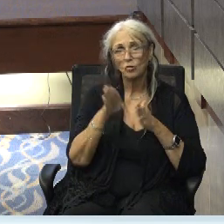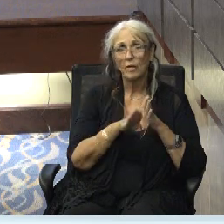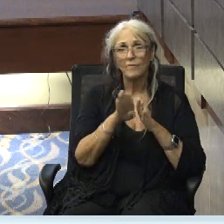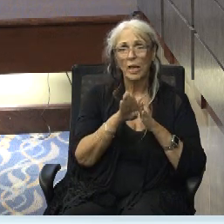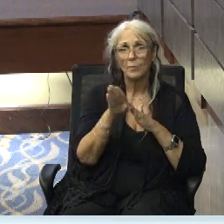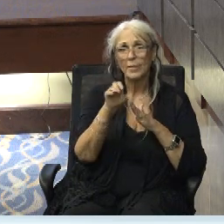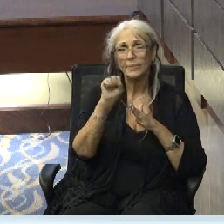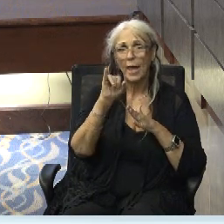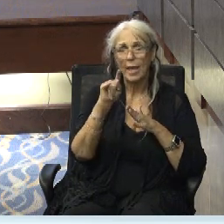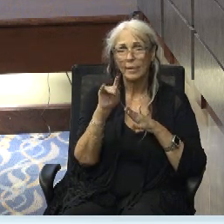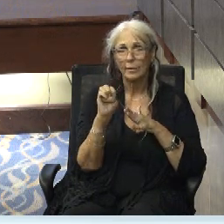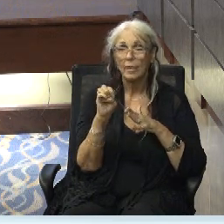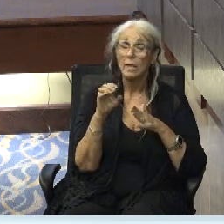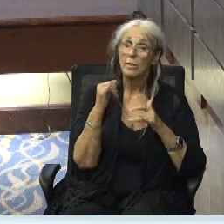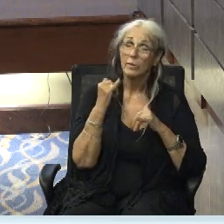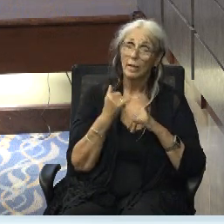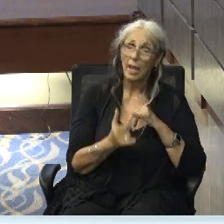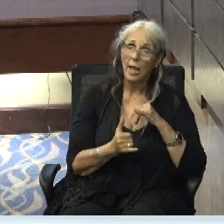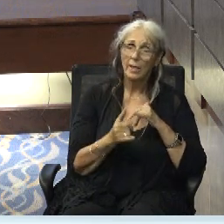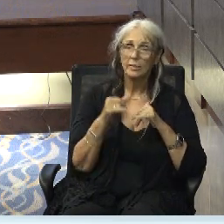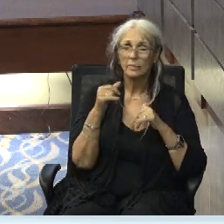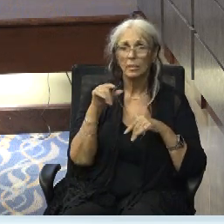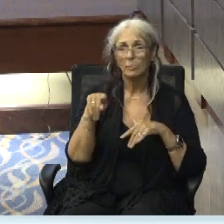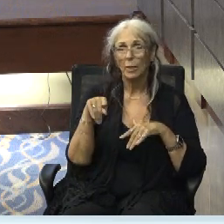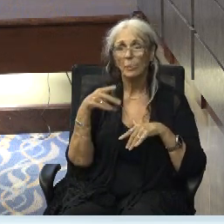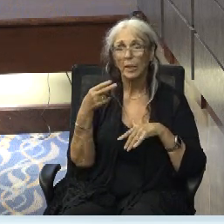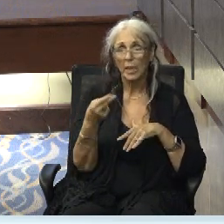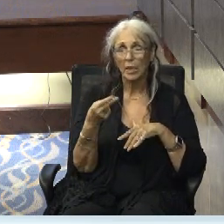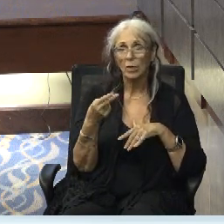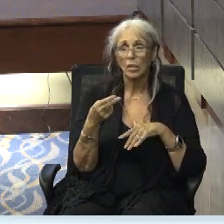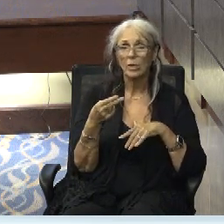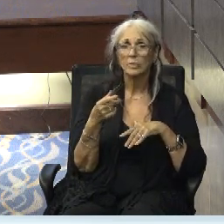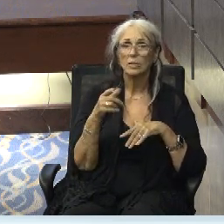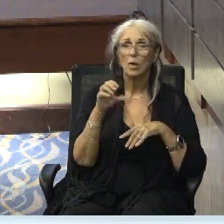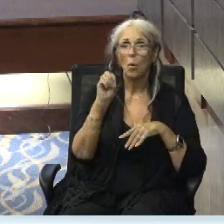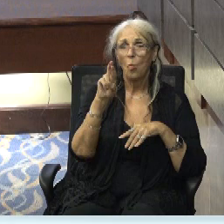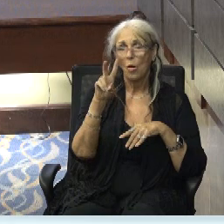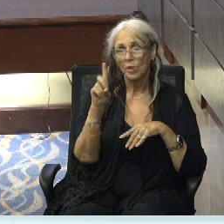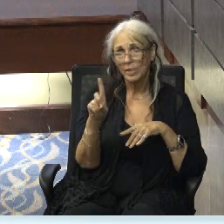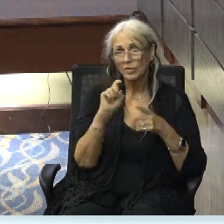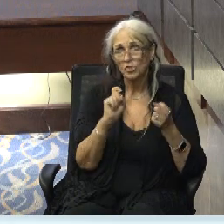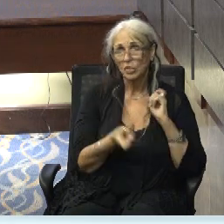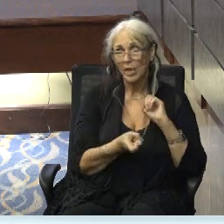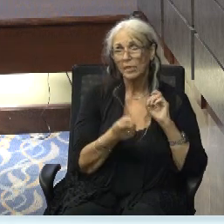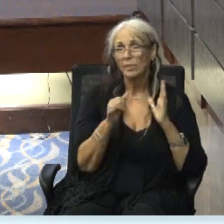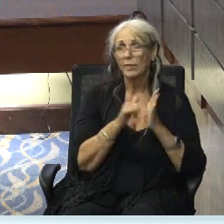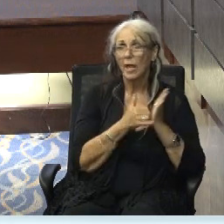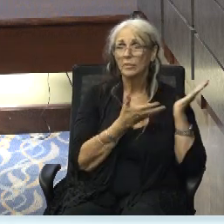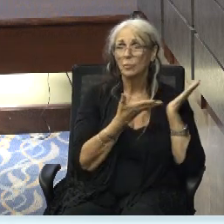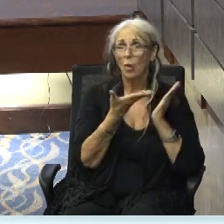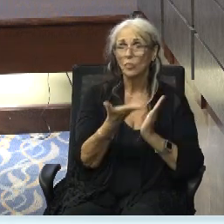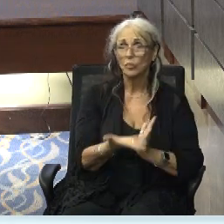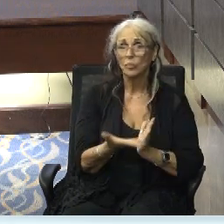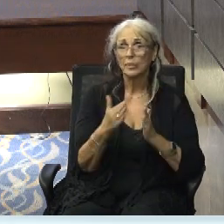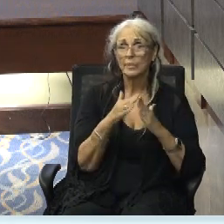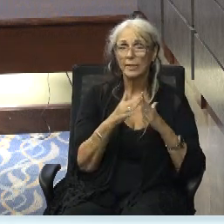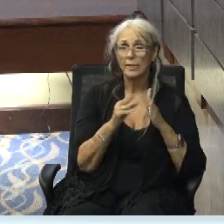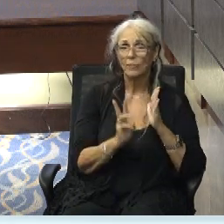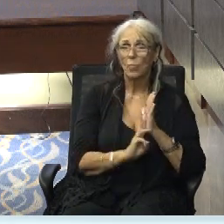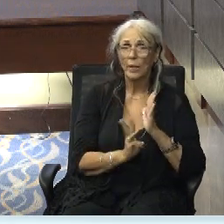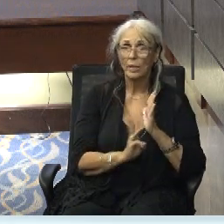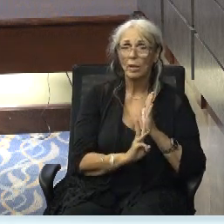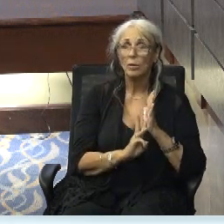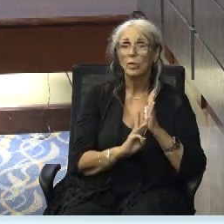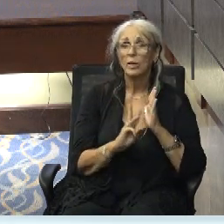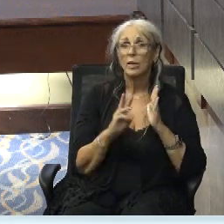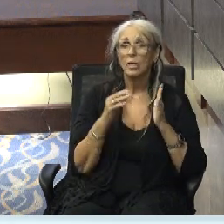And then the last public hearing is the ordinance change. This is something that's brought to you by City of Waco.